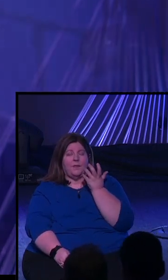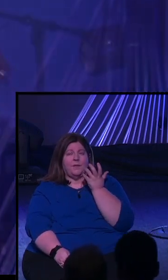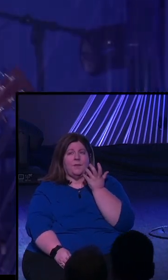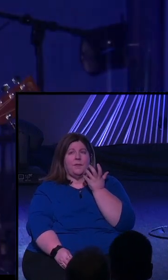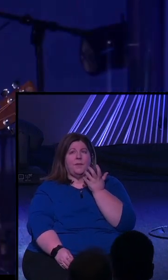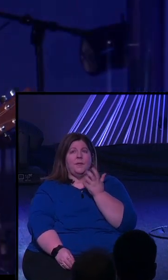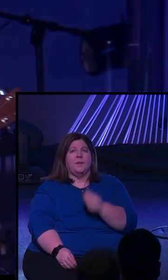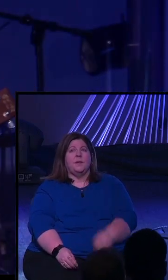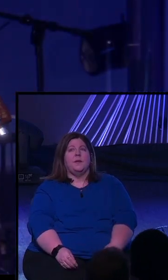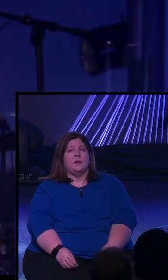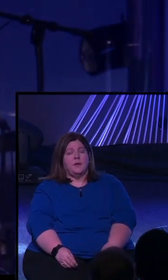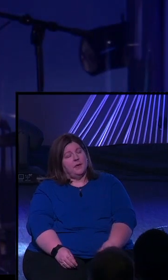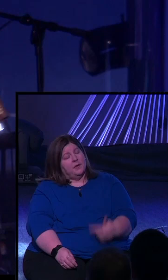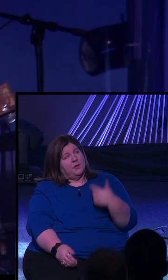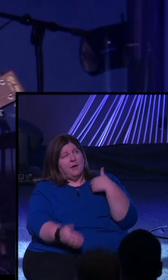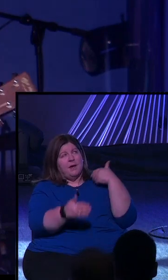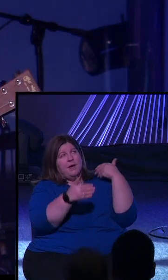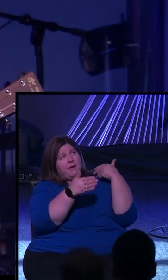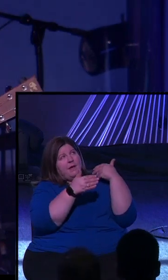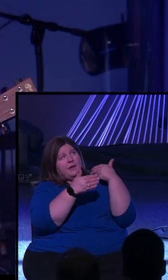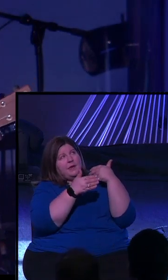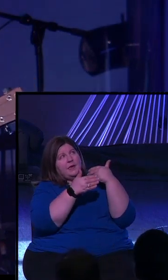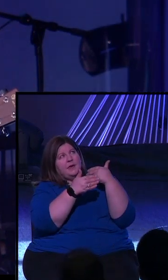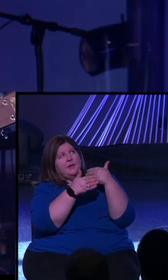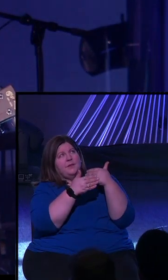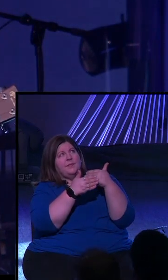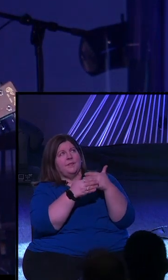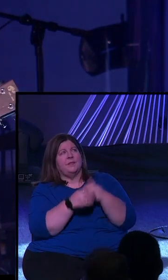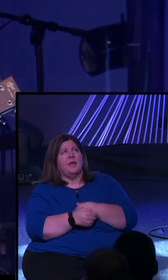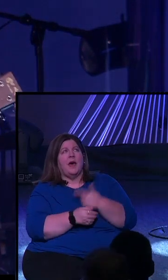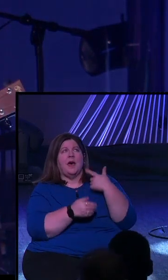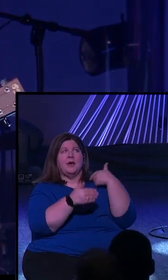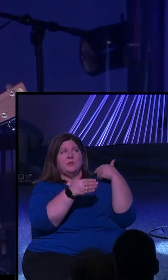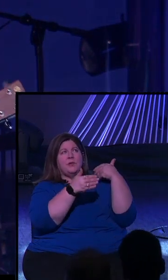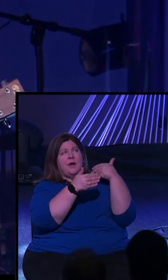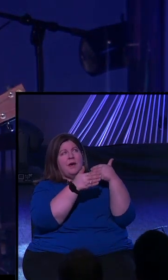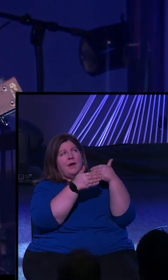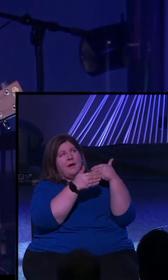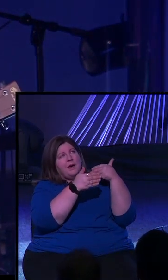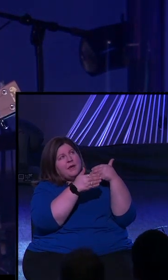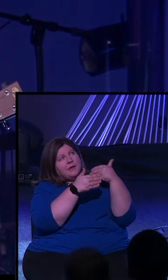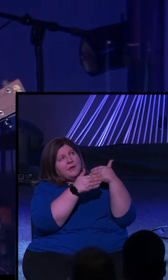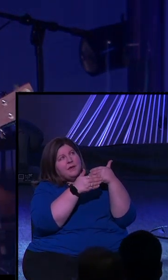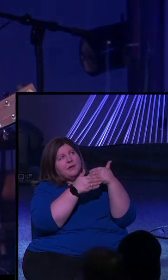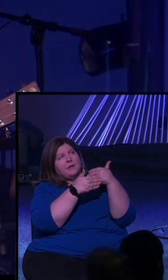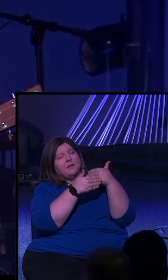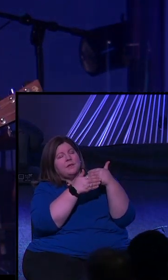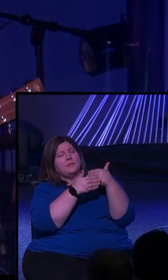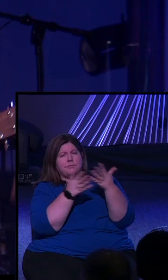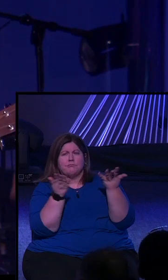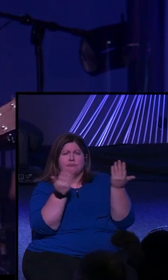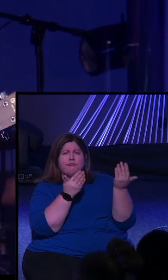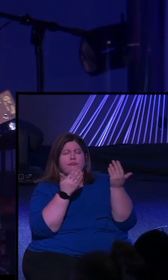Oh, I draw near, I draw near. Come on, church, sing that